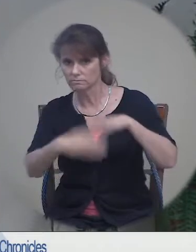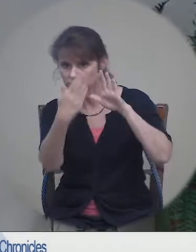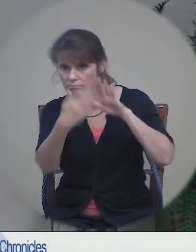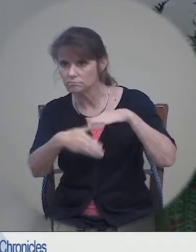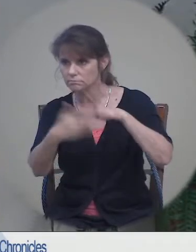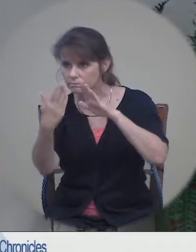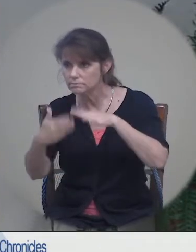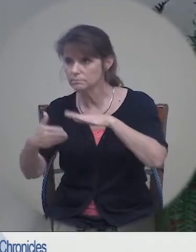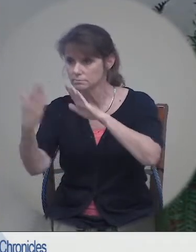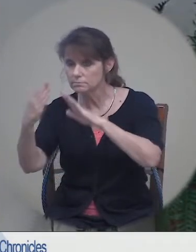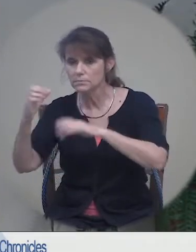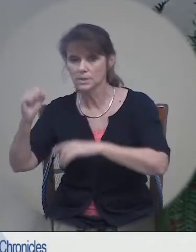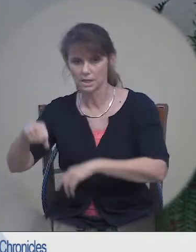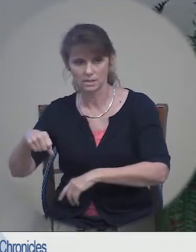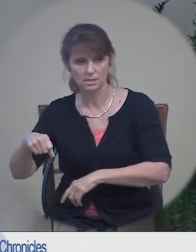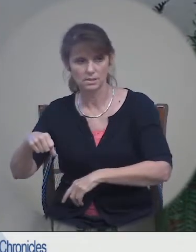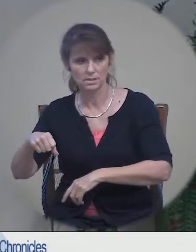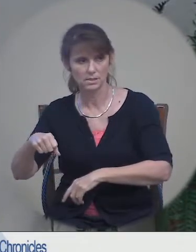on?